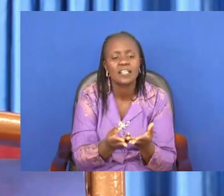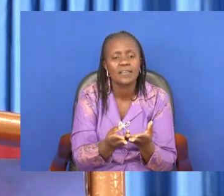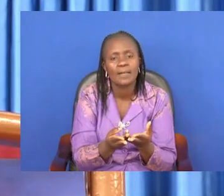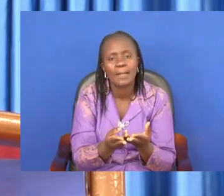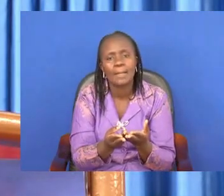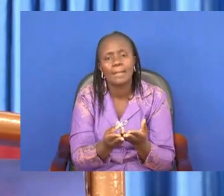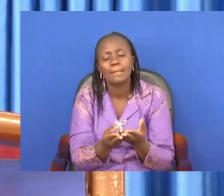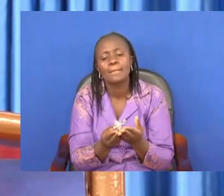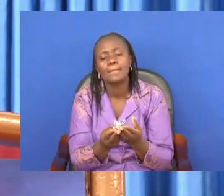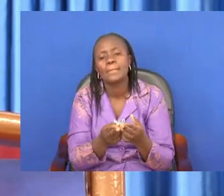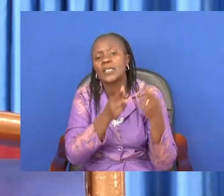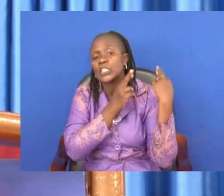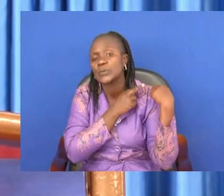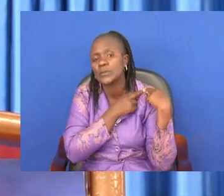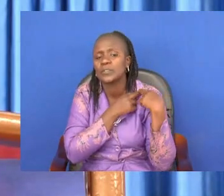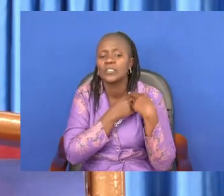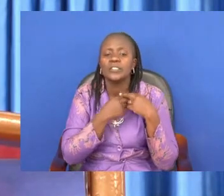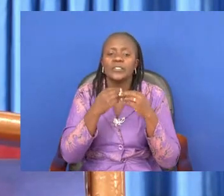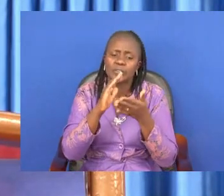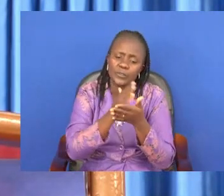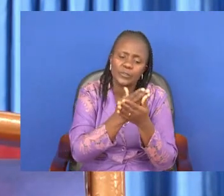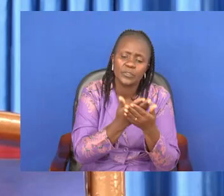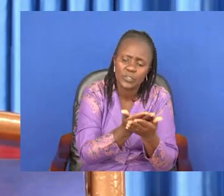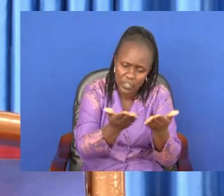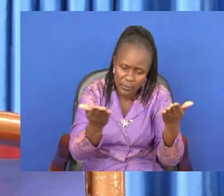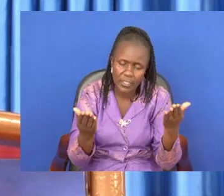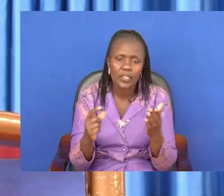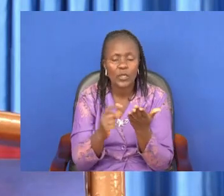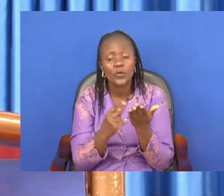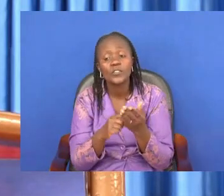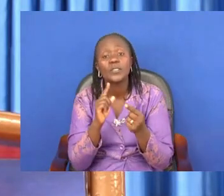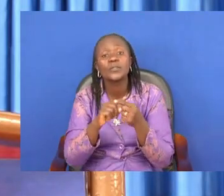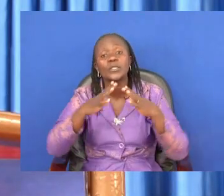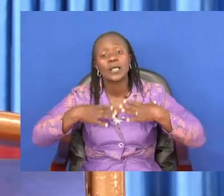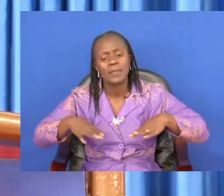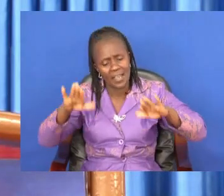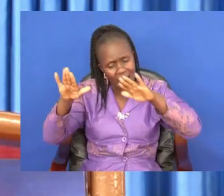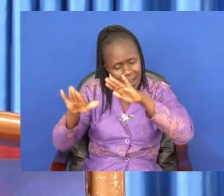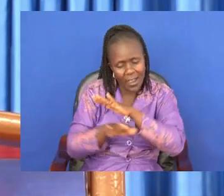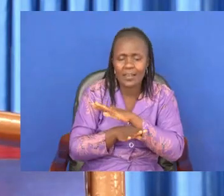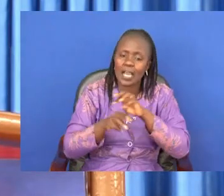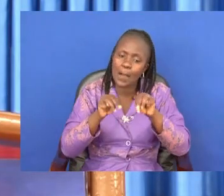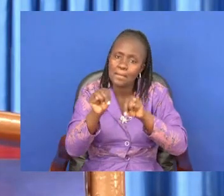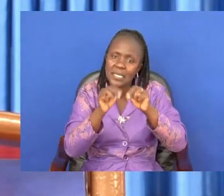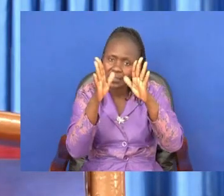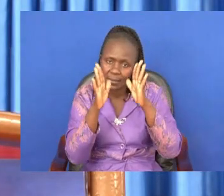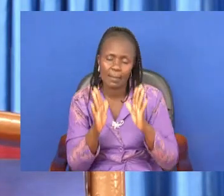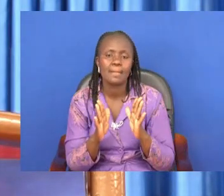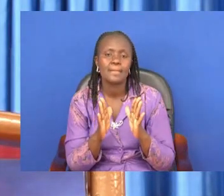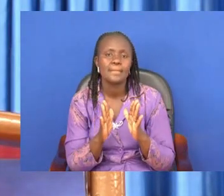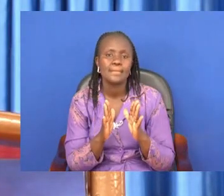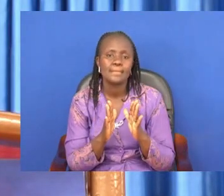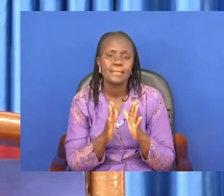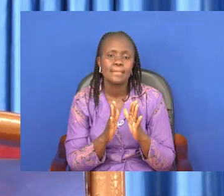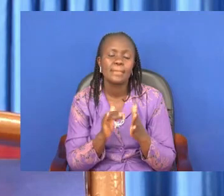been put in charge to explain the gospel to these people. He is under a master. And of course, the